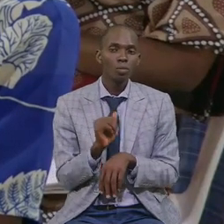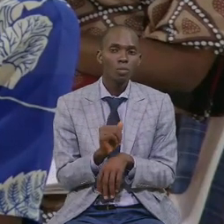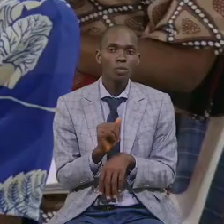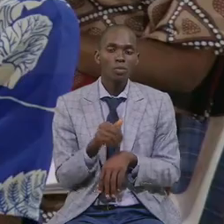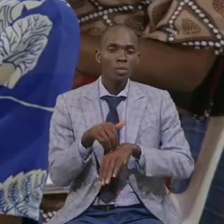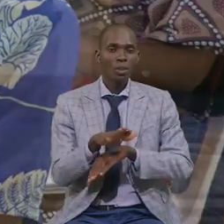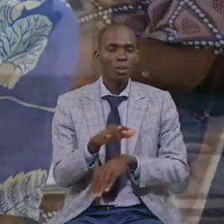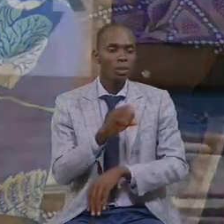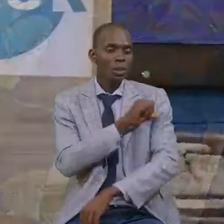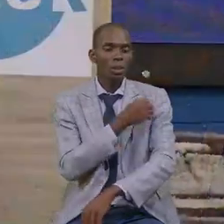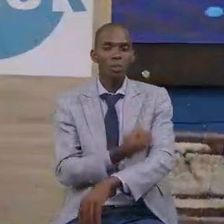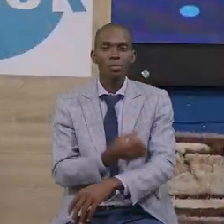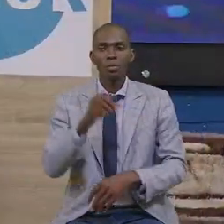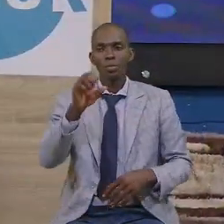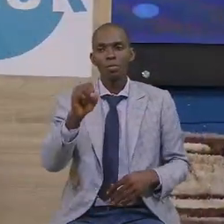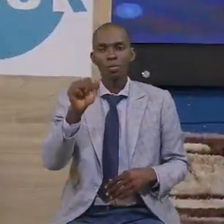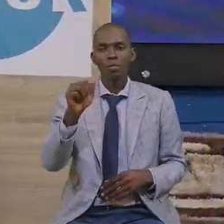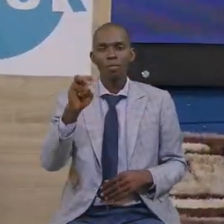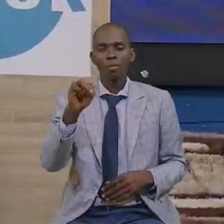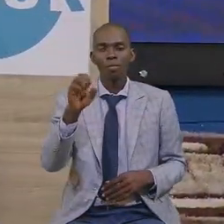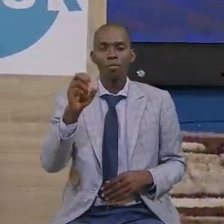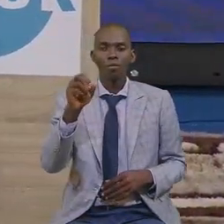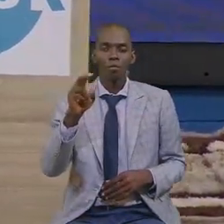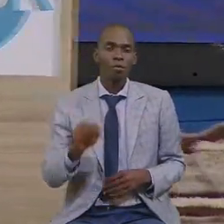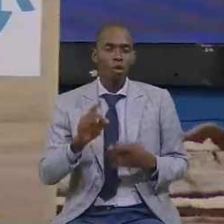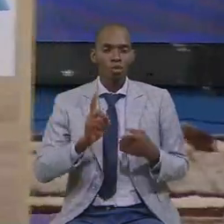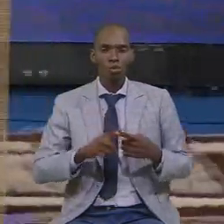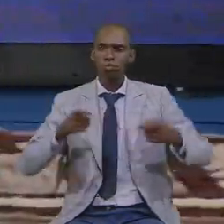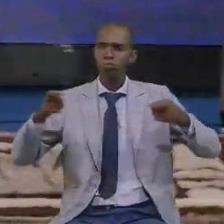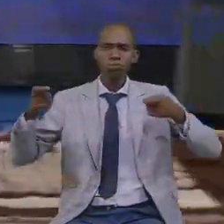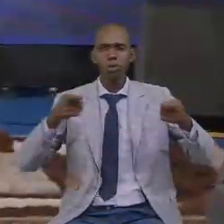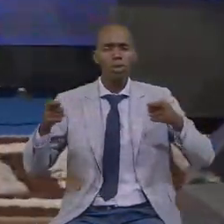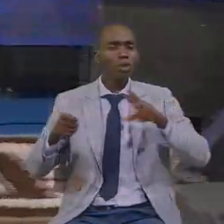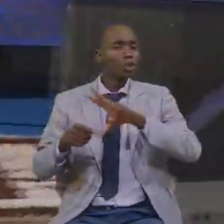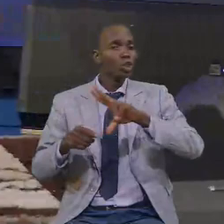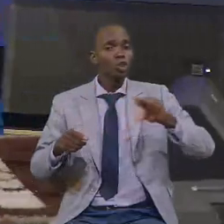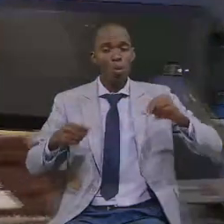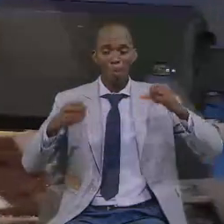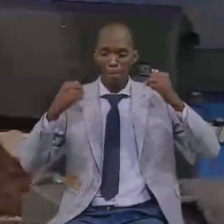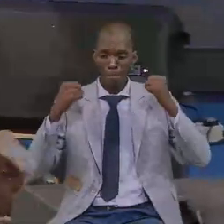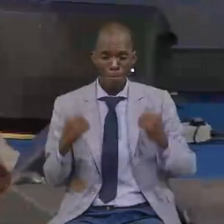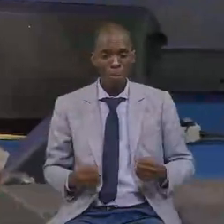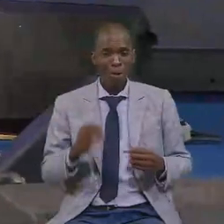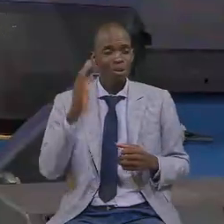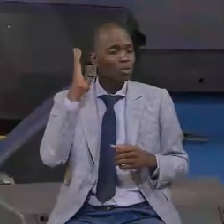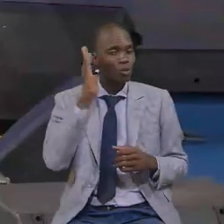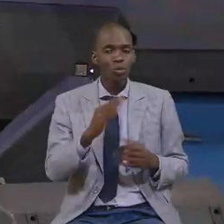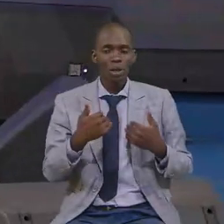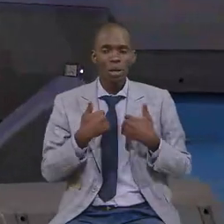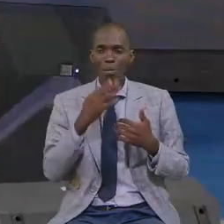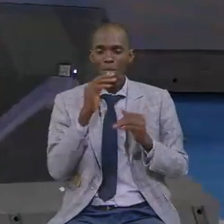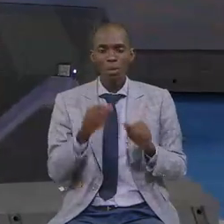Samson that he will reign. No power should have been able to destroy him,